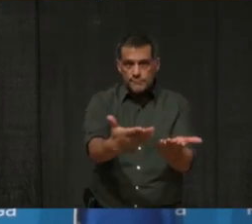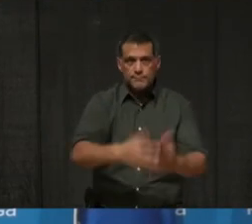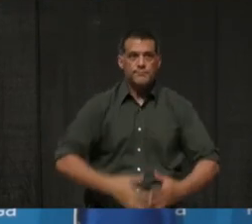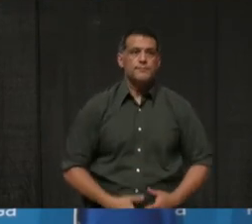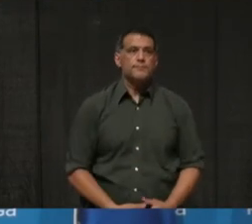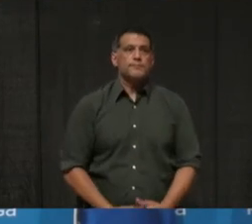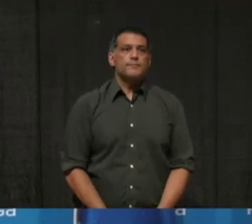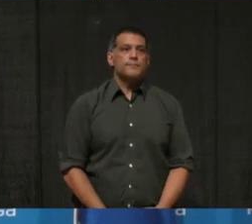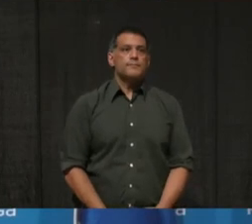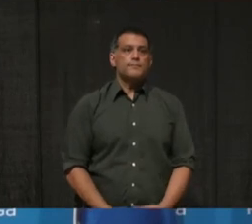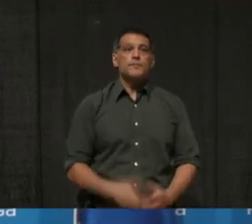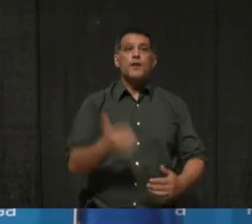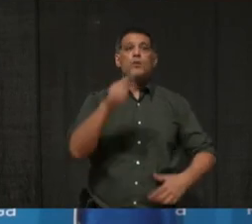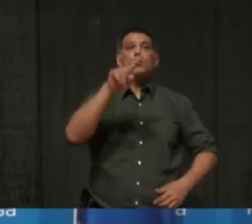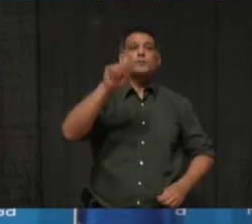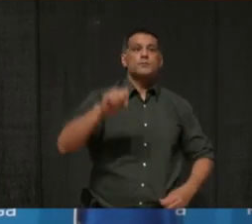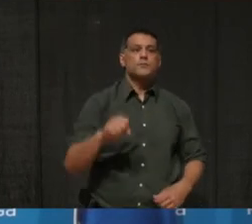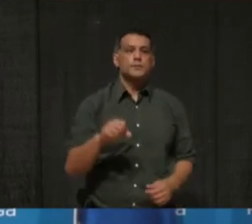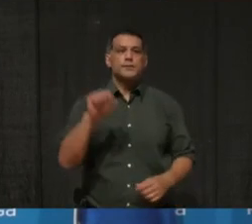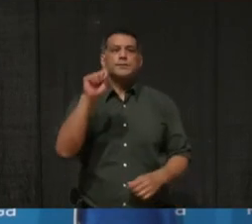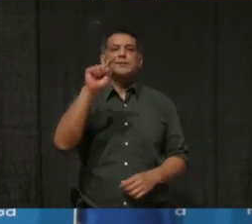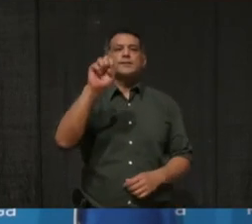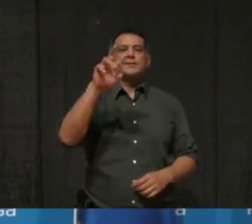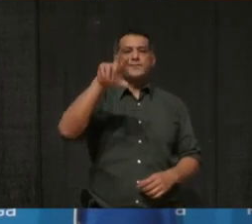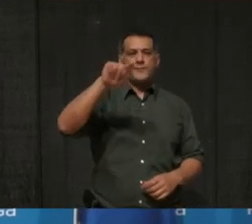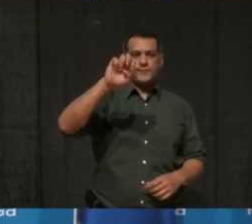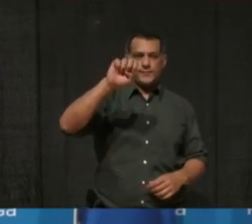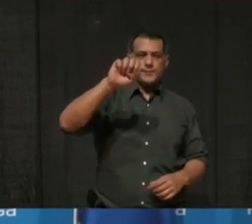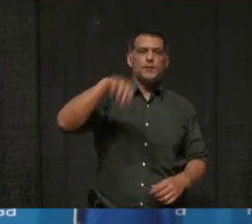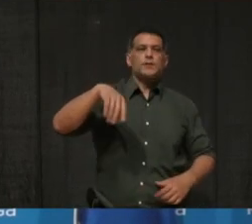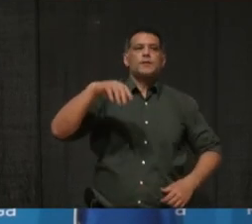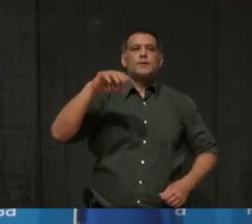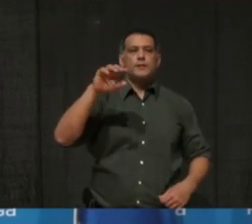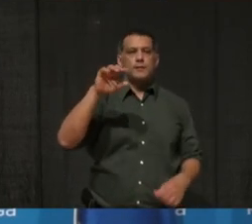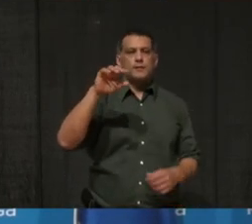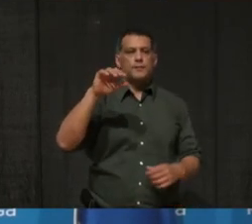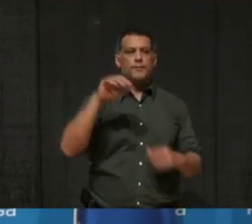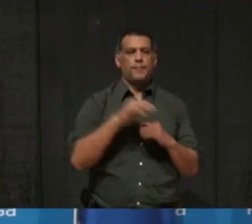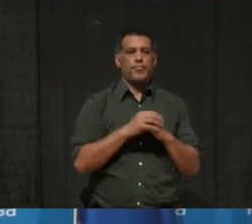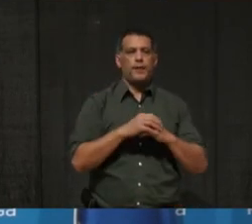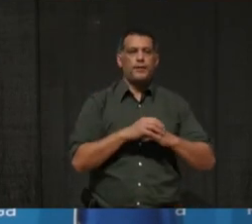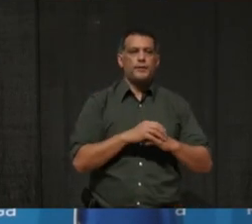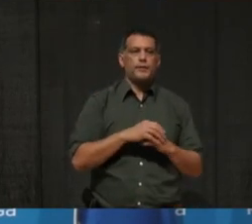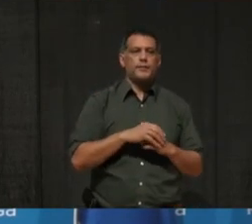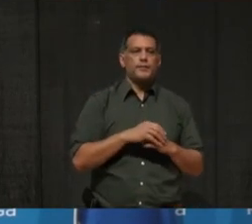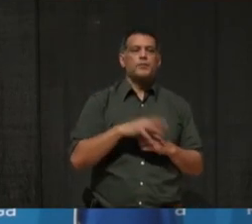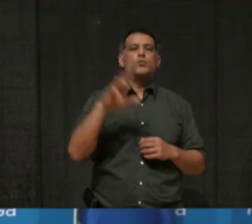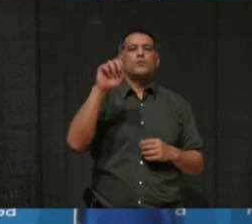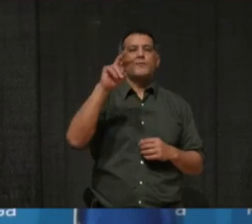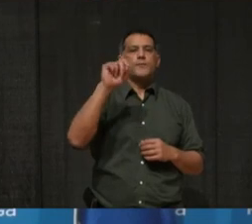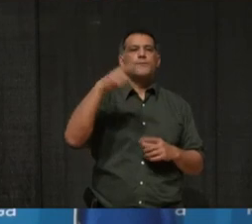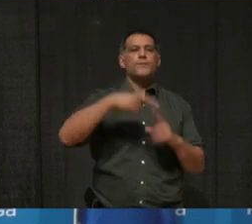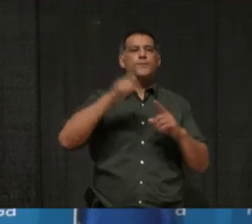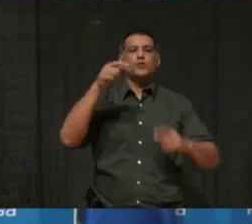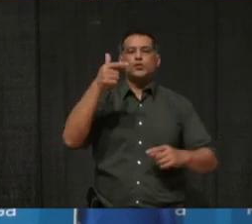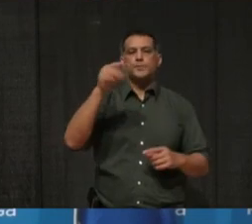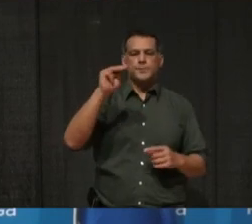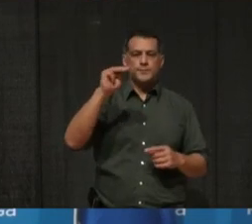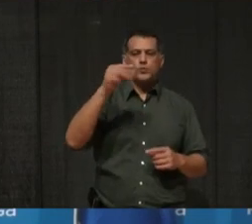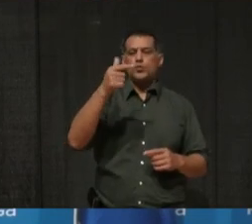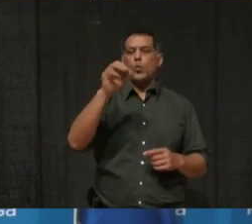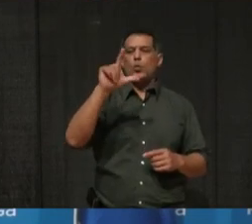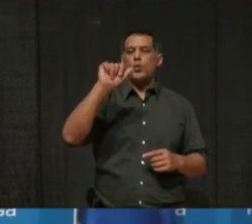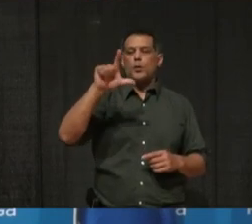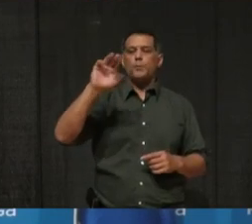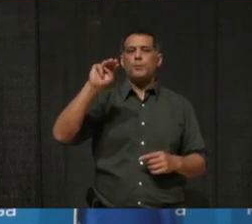first question comes from Stephanie Marotta at the Globe and Mail. Go ahead, Stephanie. Welcome, Stephanie. Hi, thank you so much. So I'll